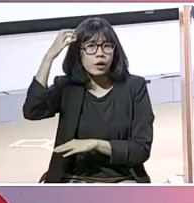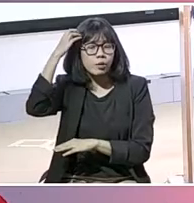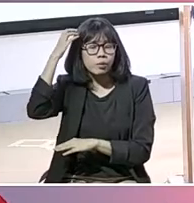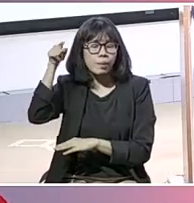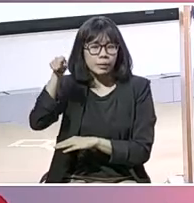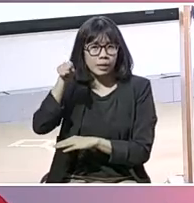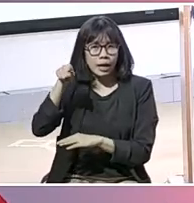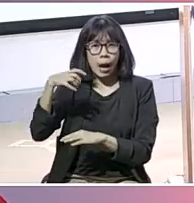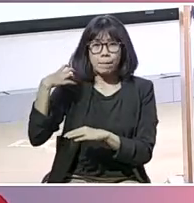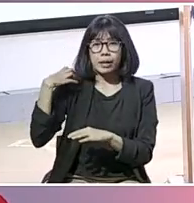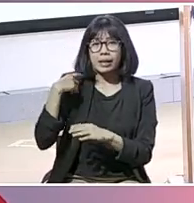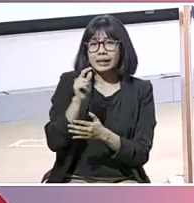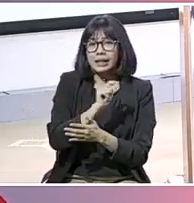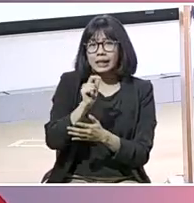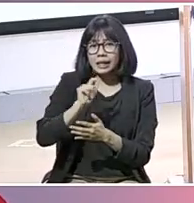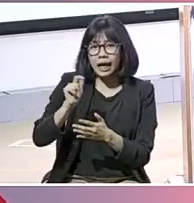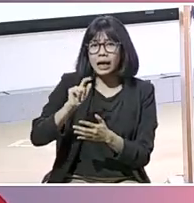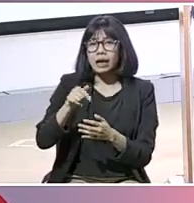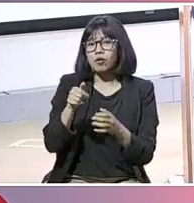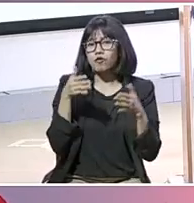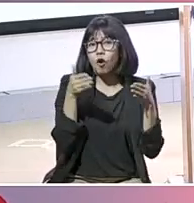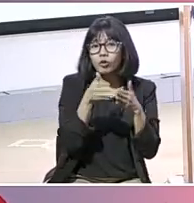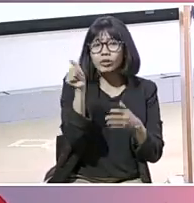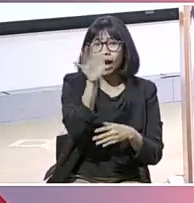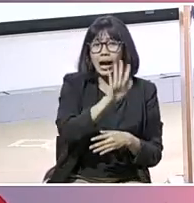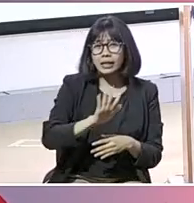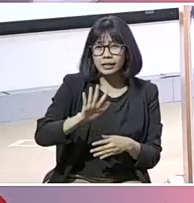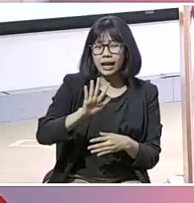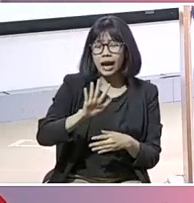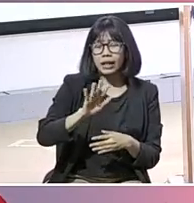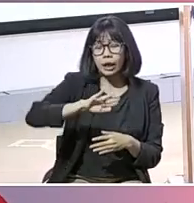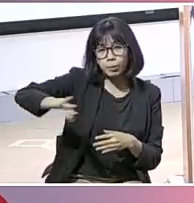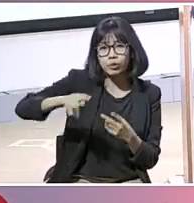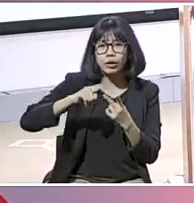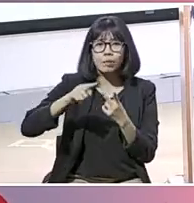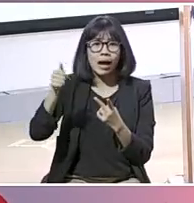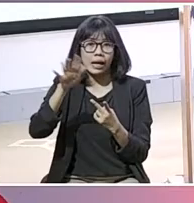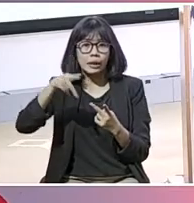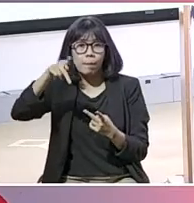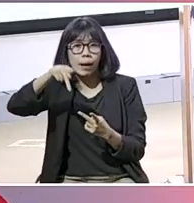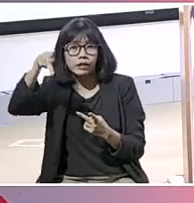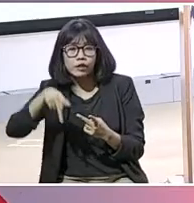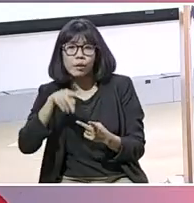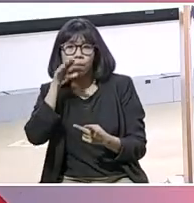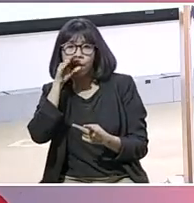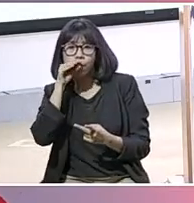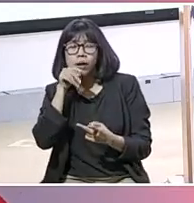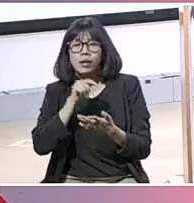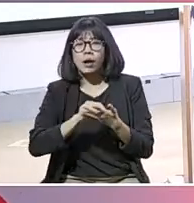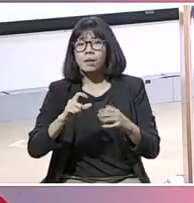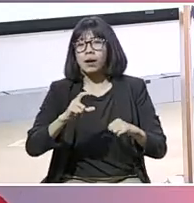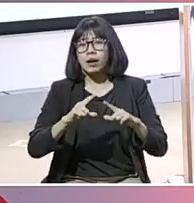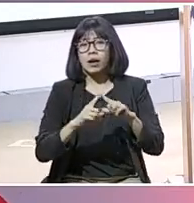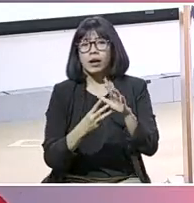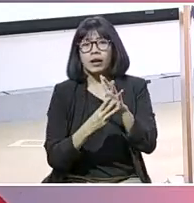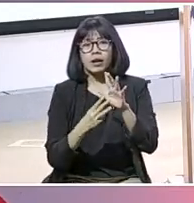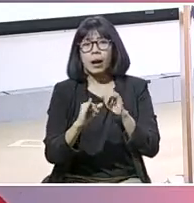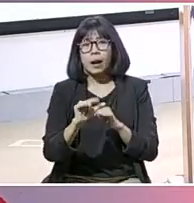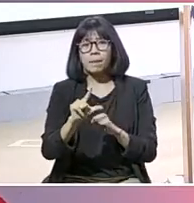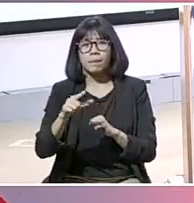Secretary, Bureau of East Asian and Pacific Affairs. Please give a big round of applause to Camille P. Dawson.